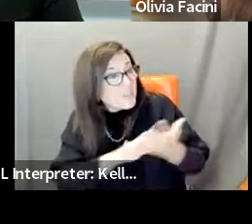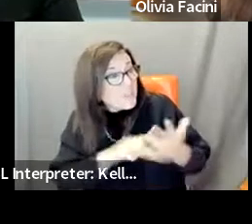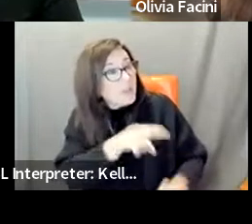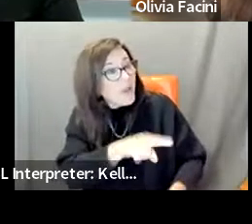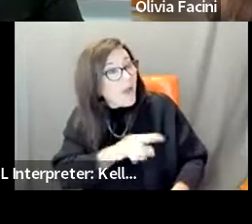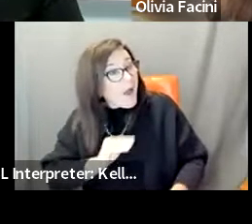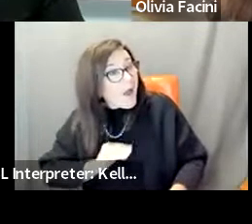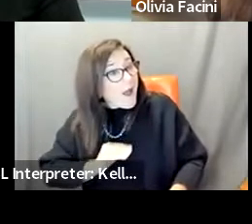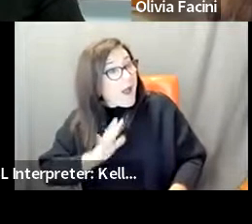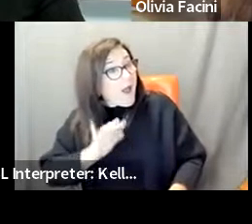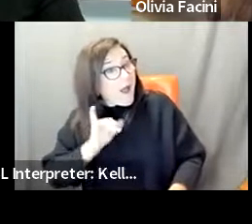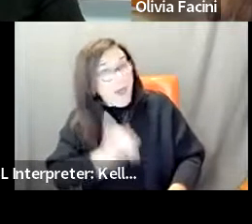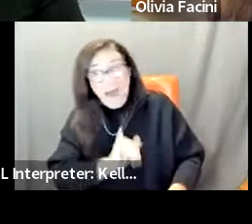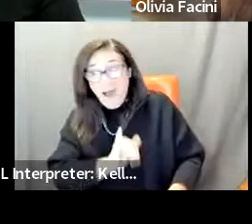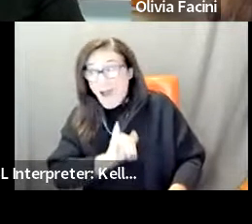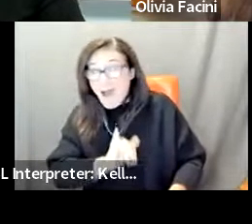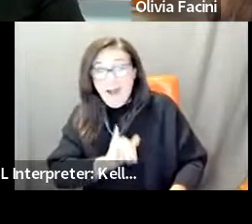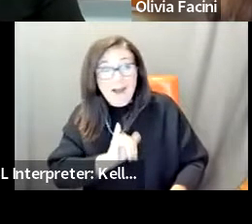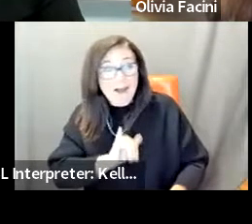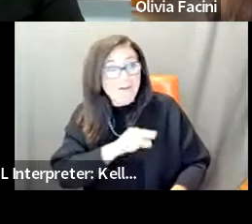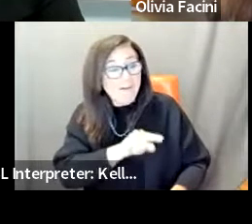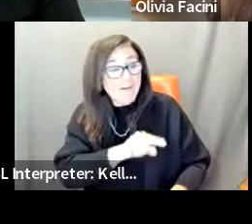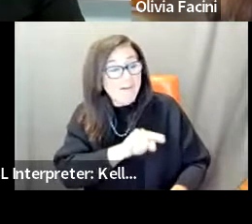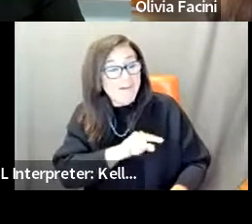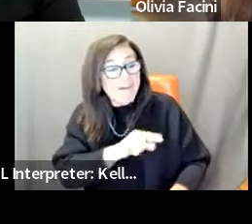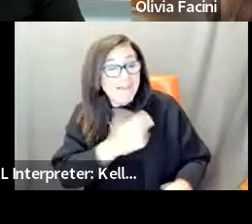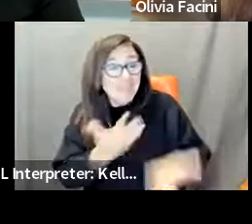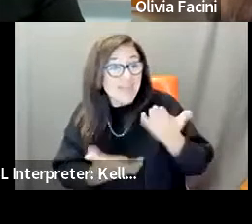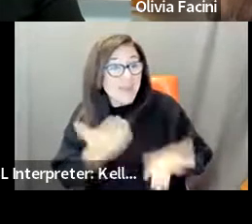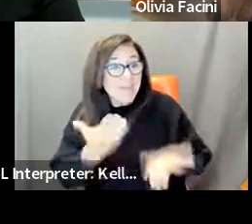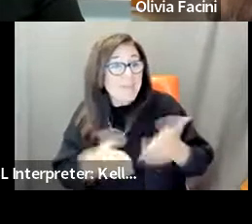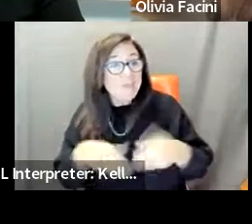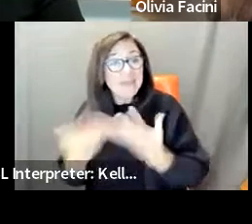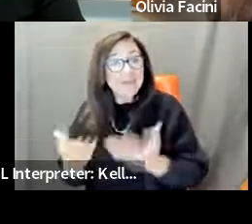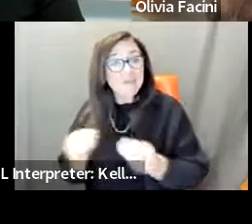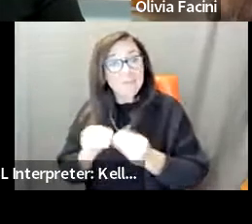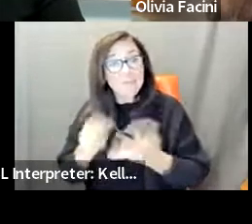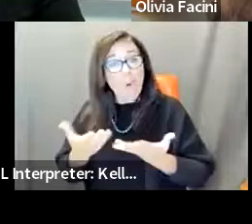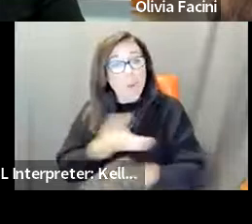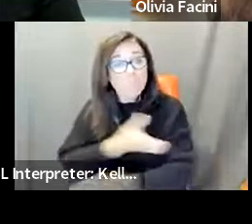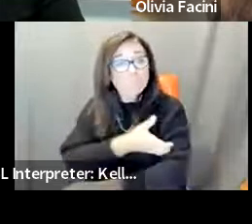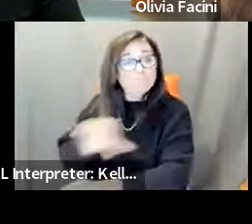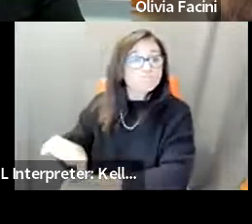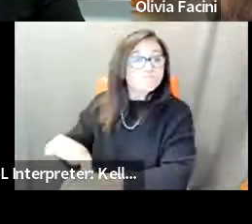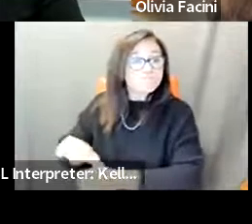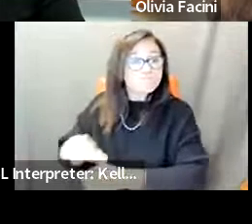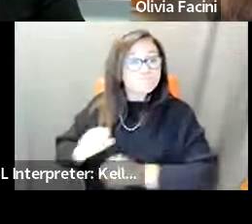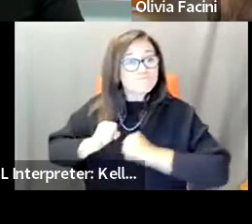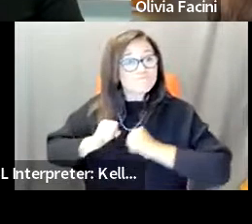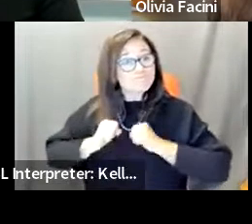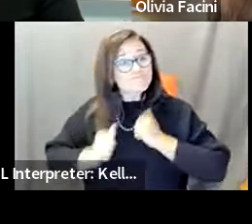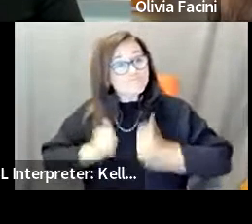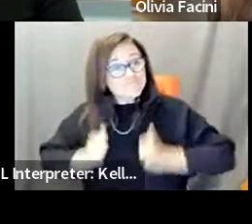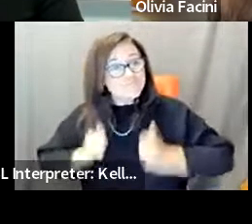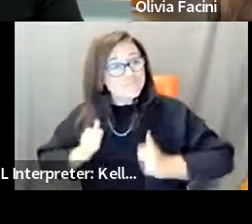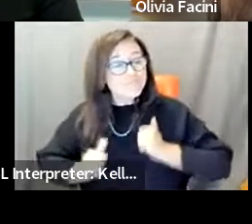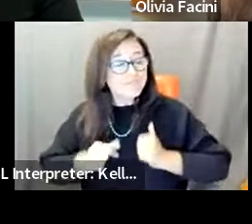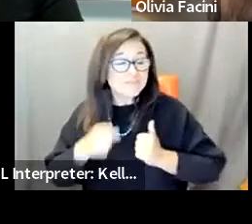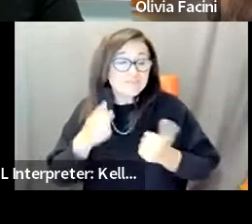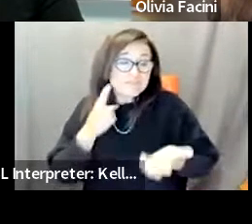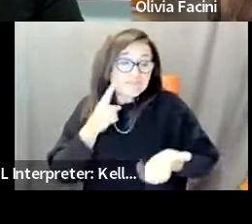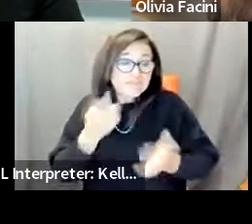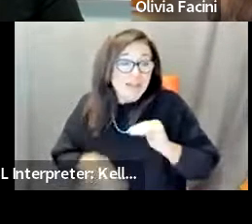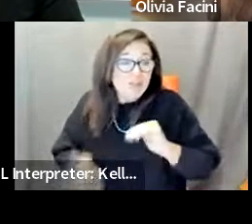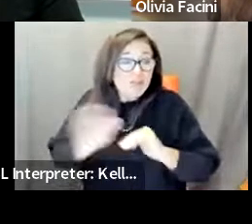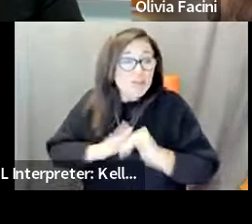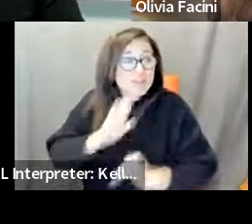who might not be so comfortable with their disability to kind of increase their comfort